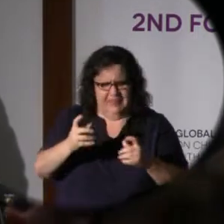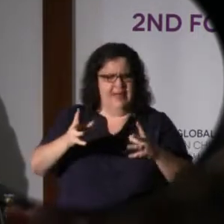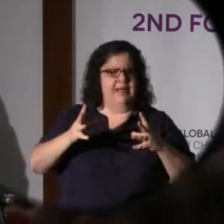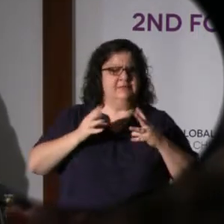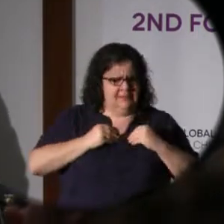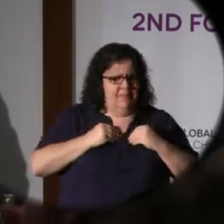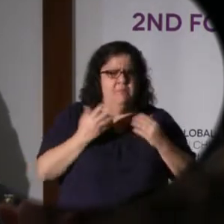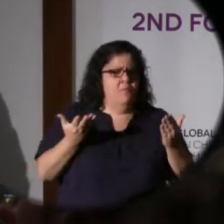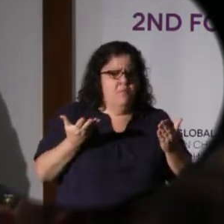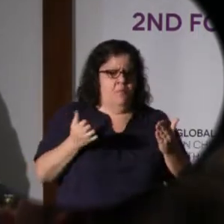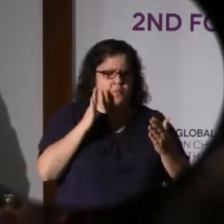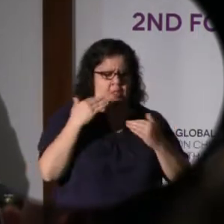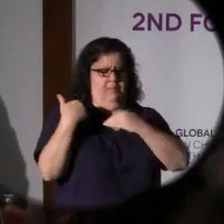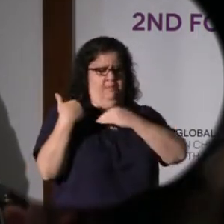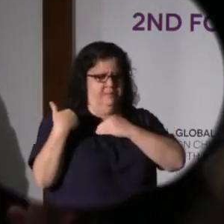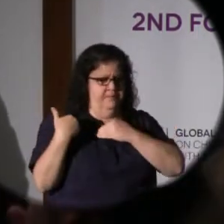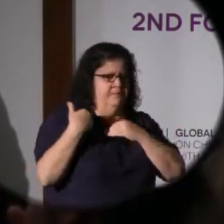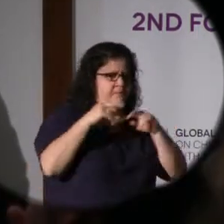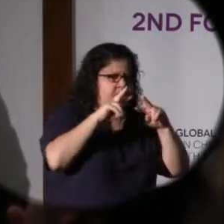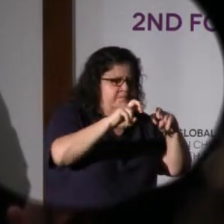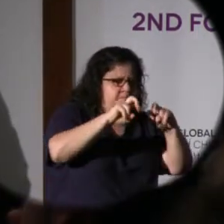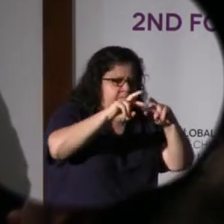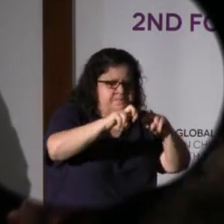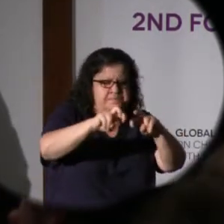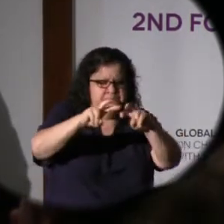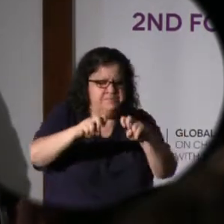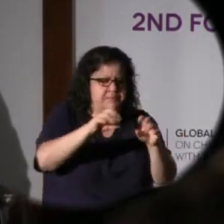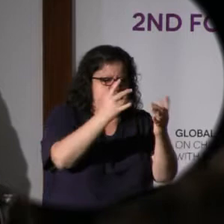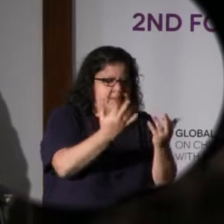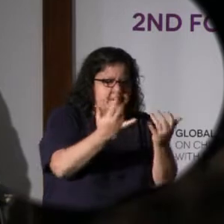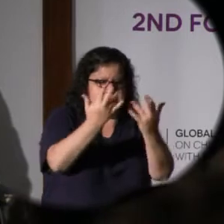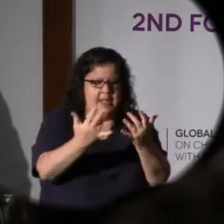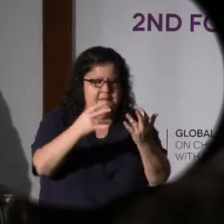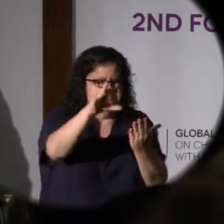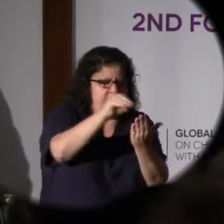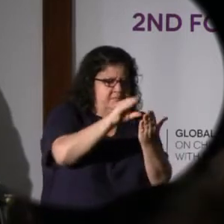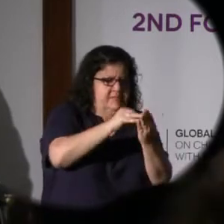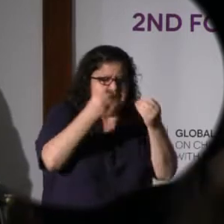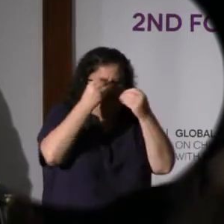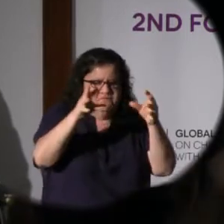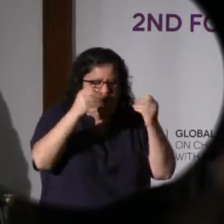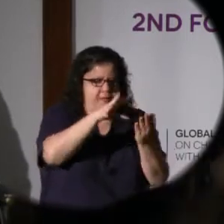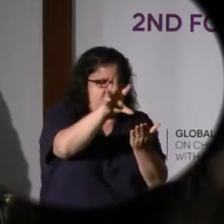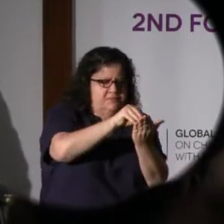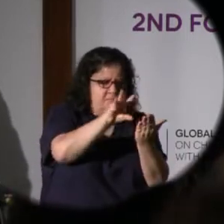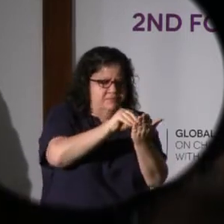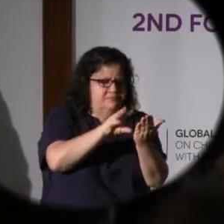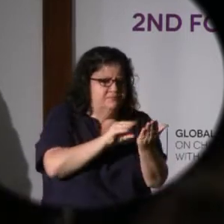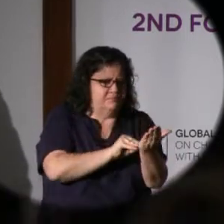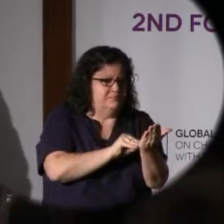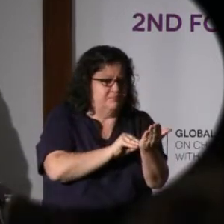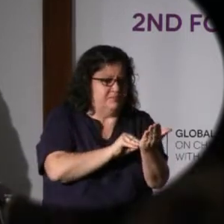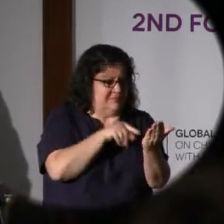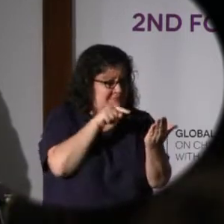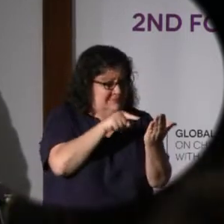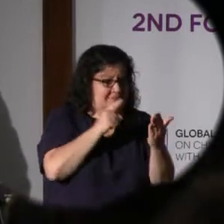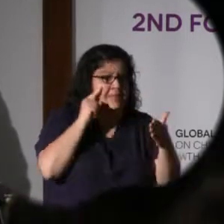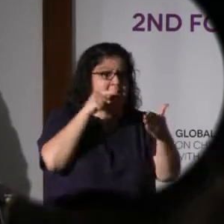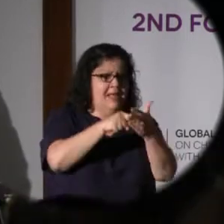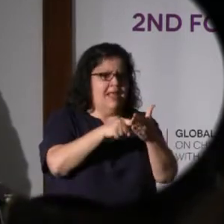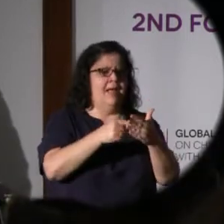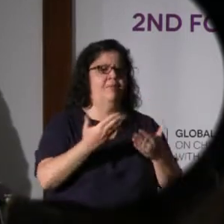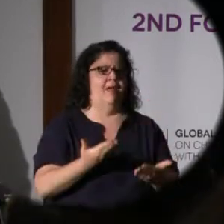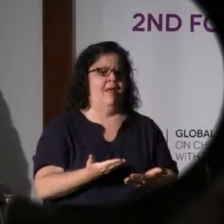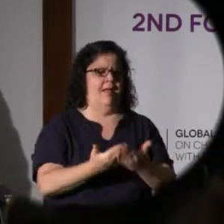By making schools and workplaces more inclusive and accessible, by providing equal access to health care and nutrition